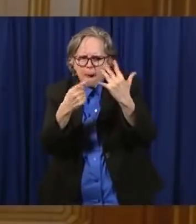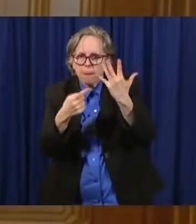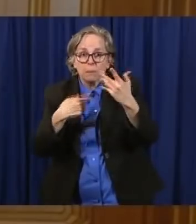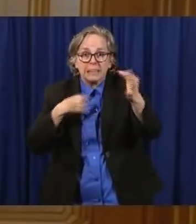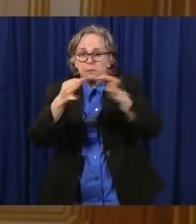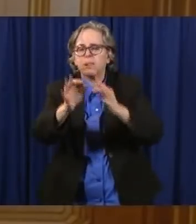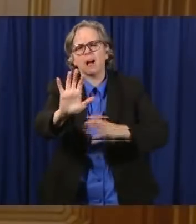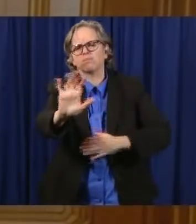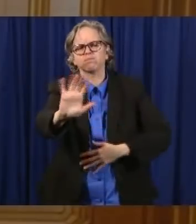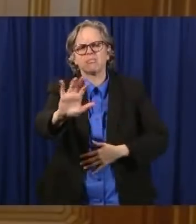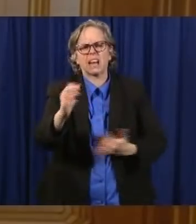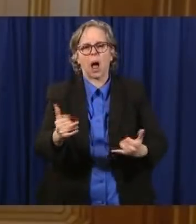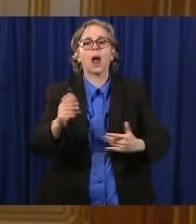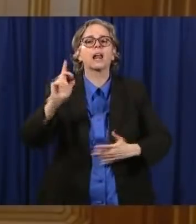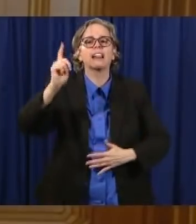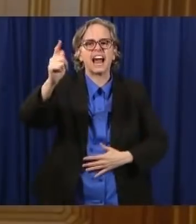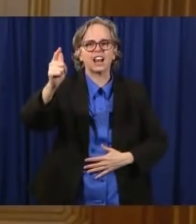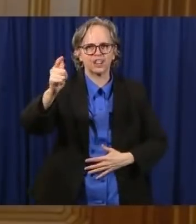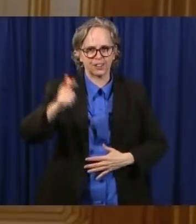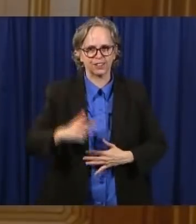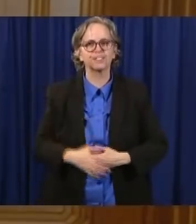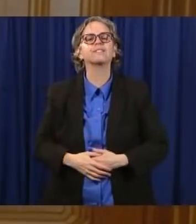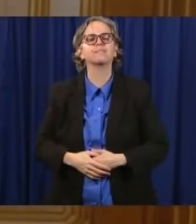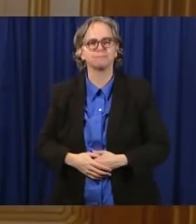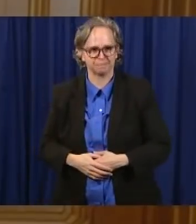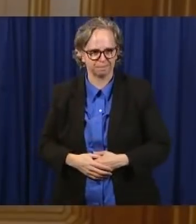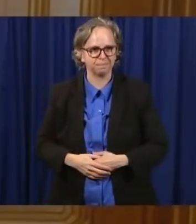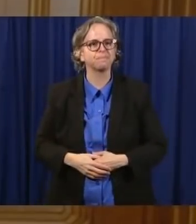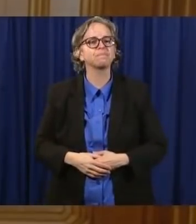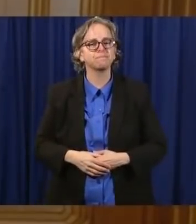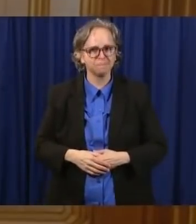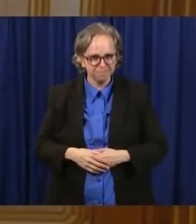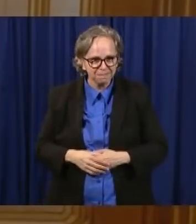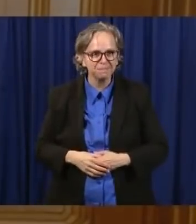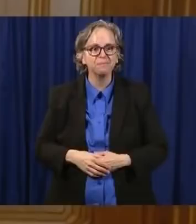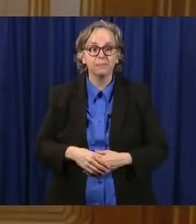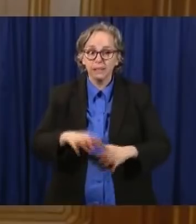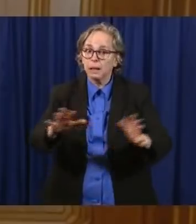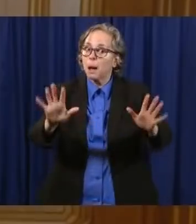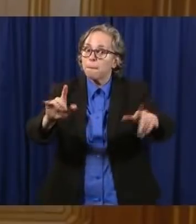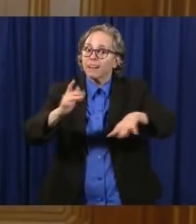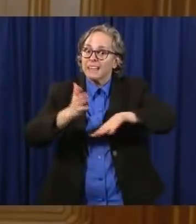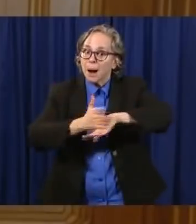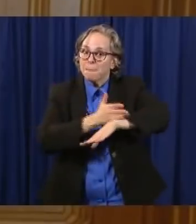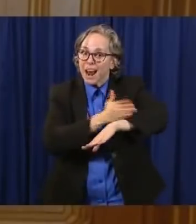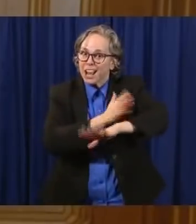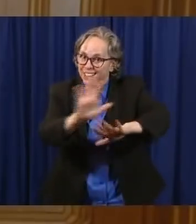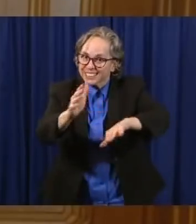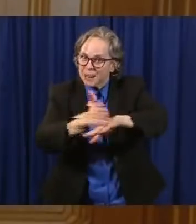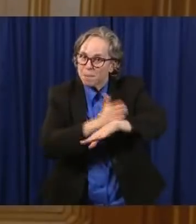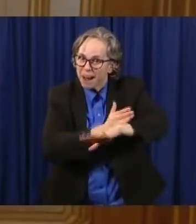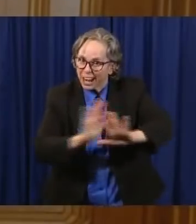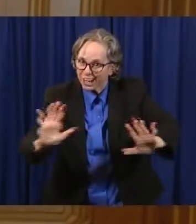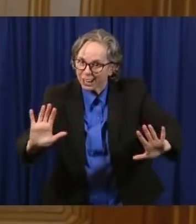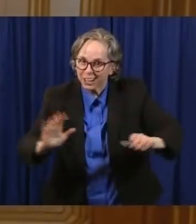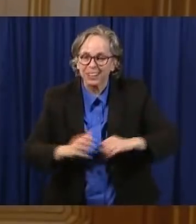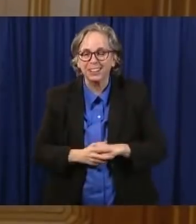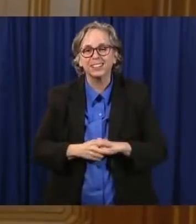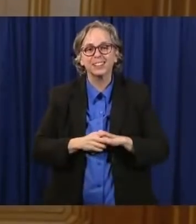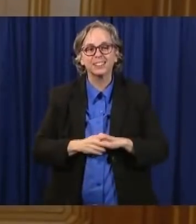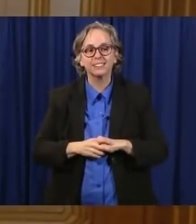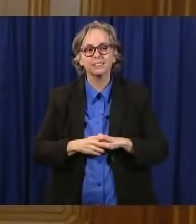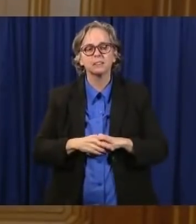is a work in progress, but it's coming along. And in the next week or